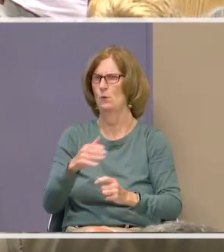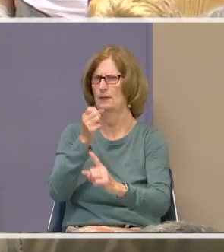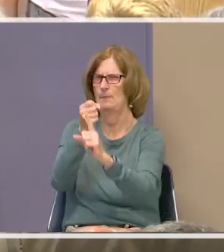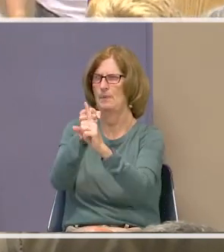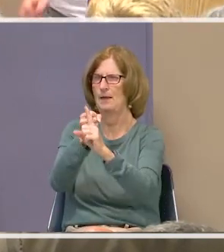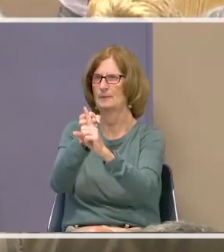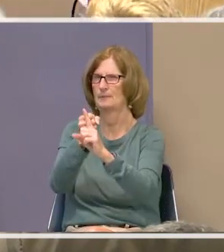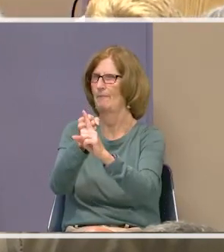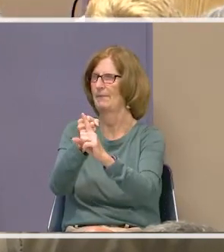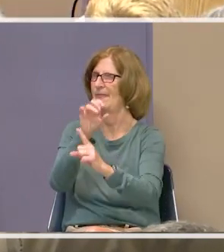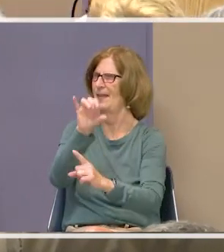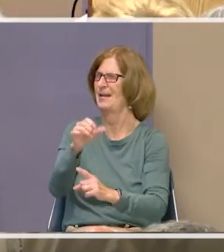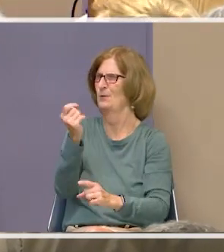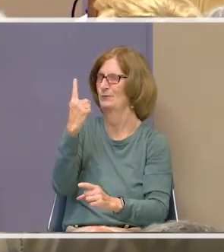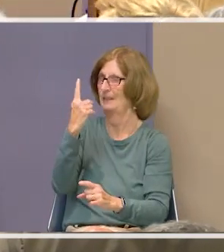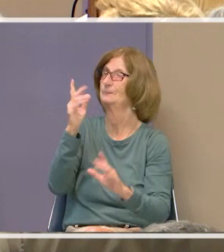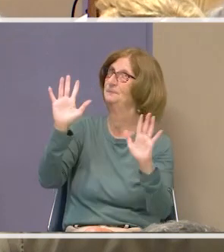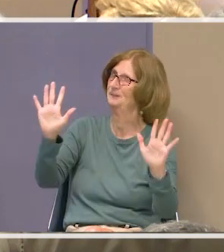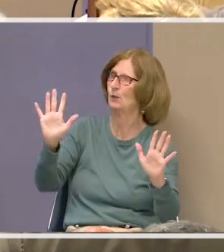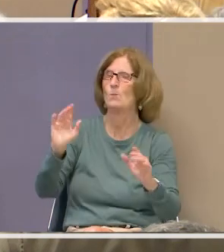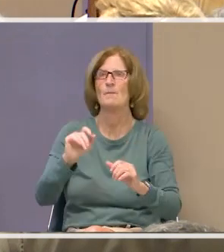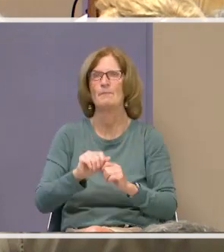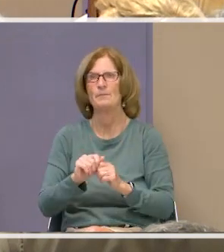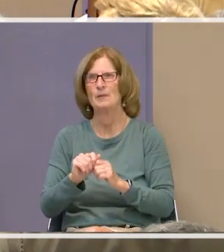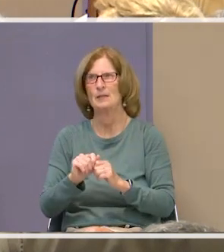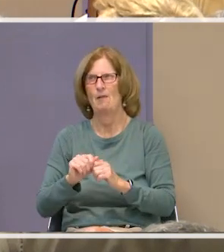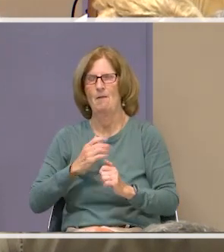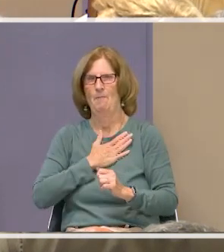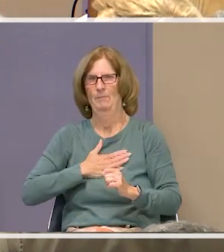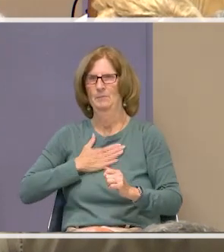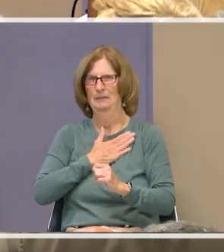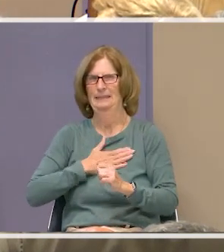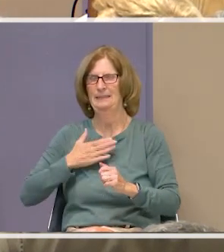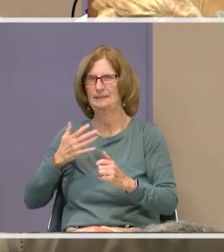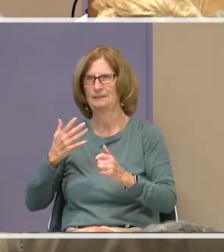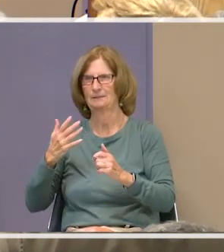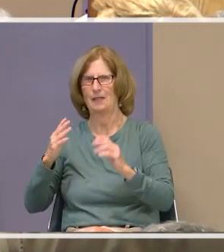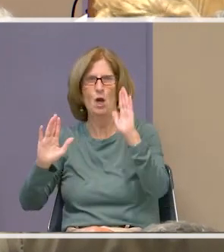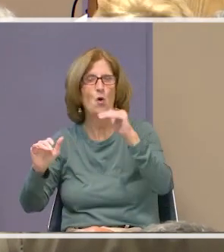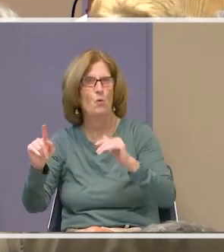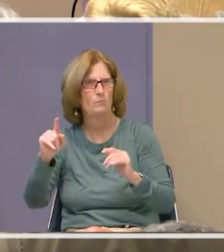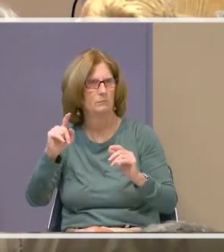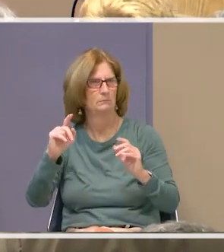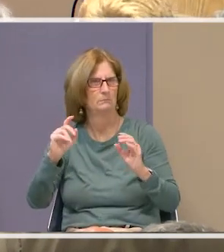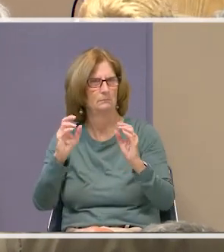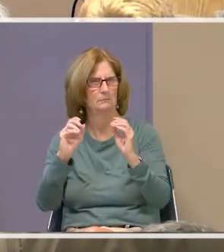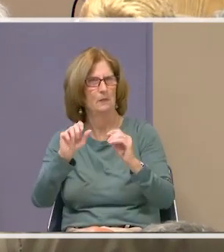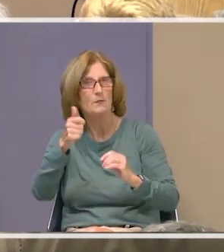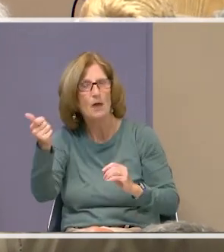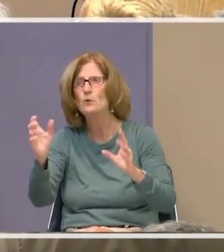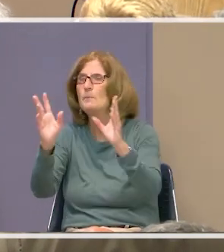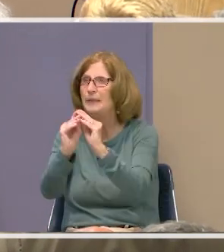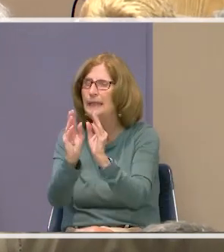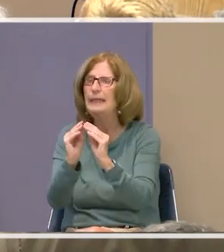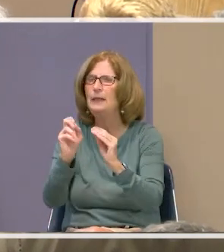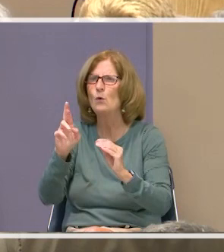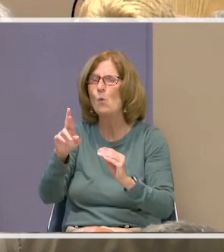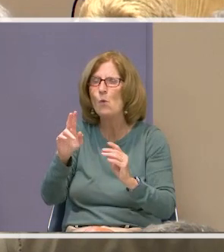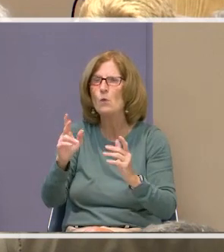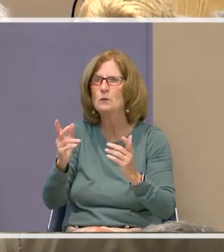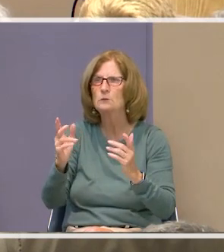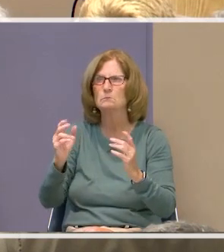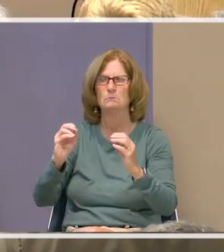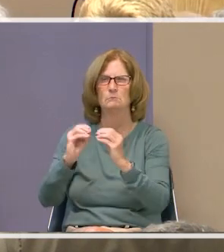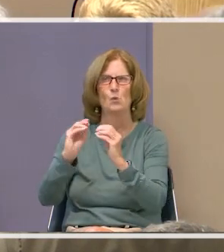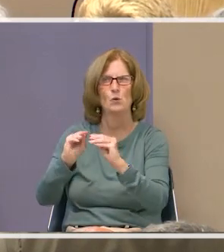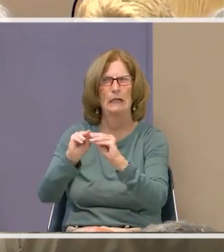I feel like I don't understand that. But so I guess I'd just love to see maybe a follow-up meeting that explains that, or very clear drawings